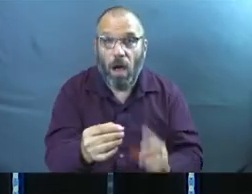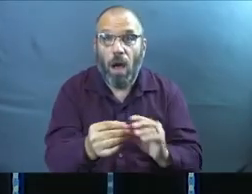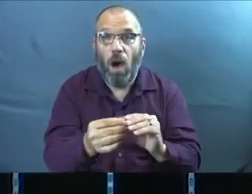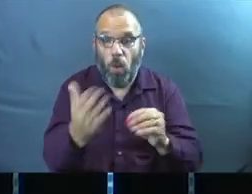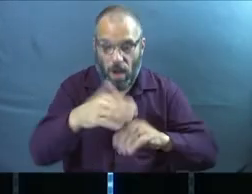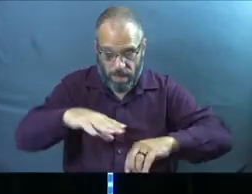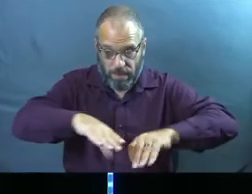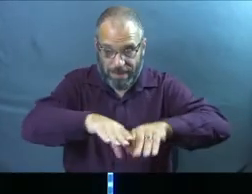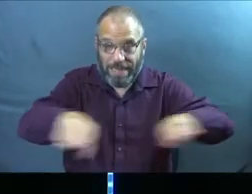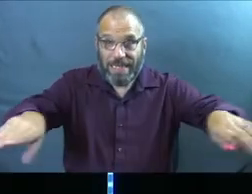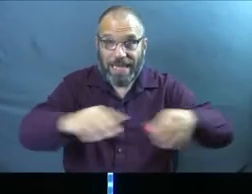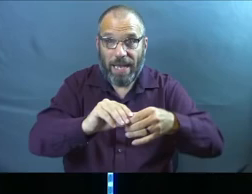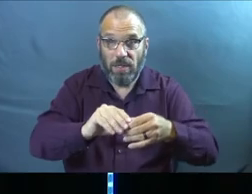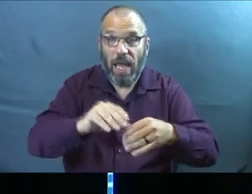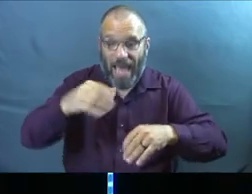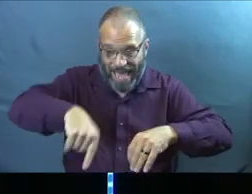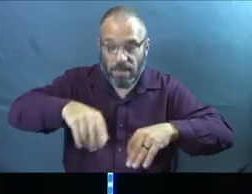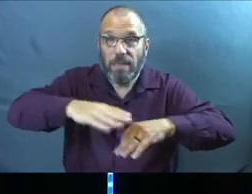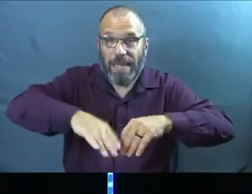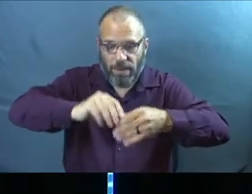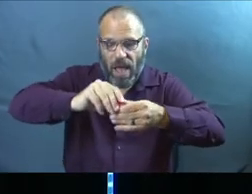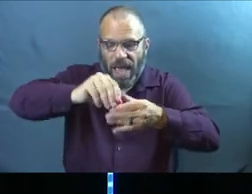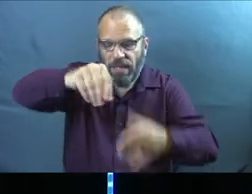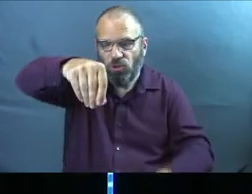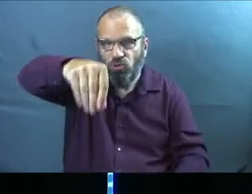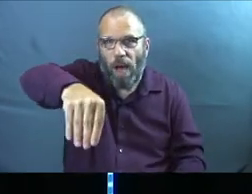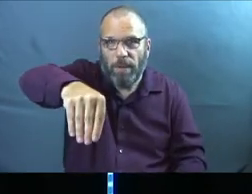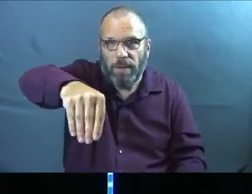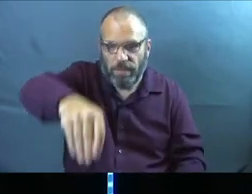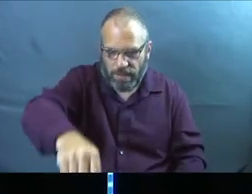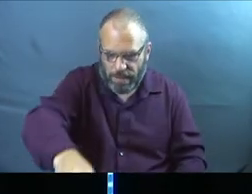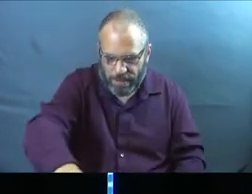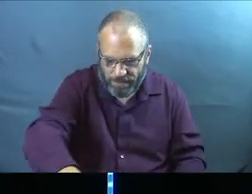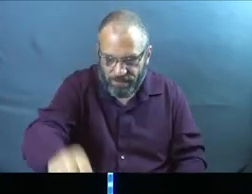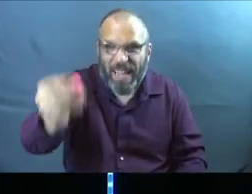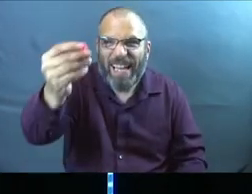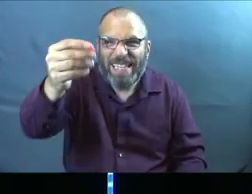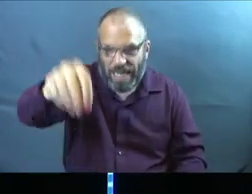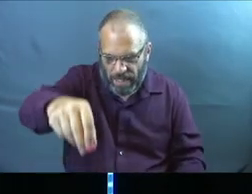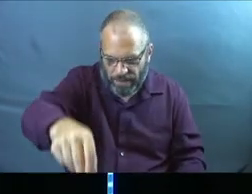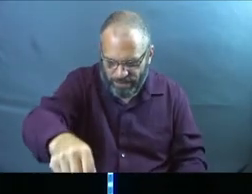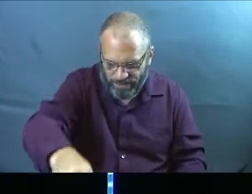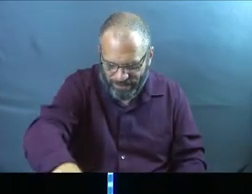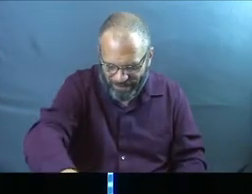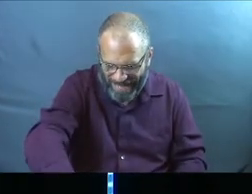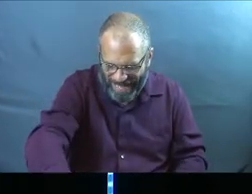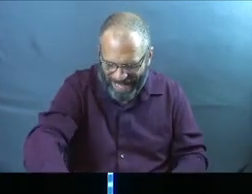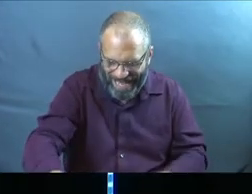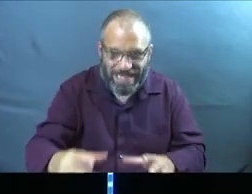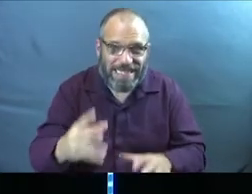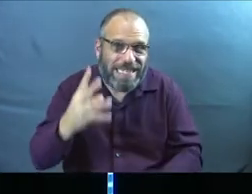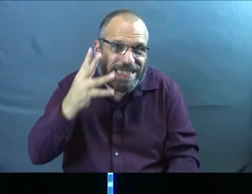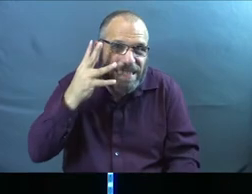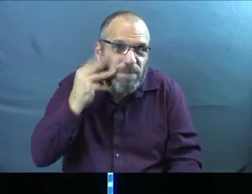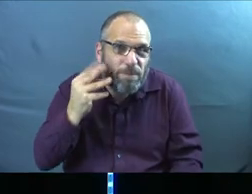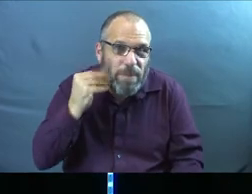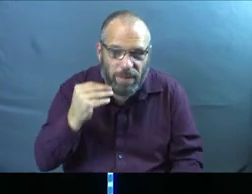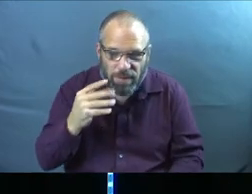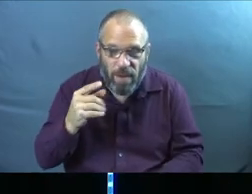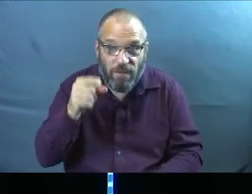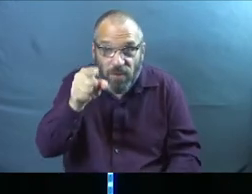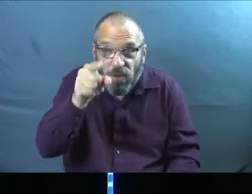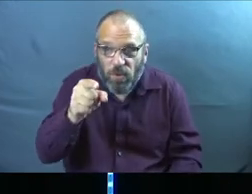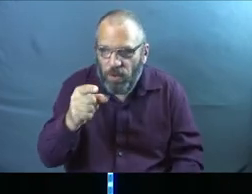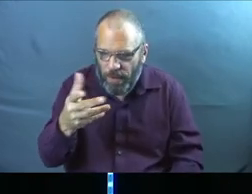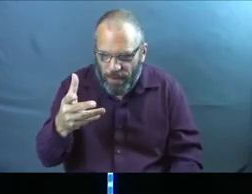up to the stage, and I just want you to drop it at the front of the stage, and that's just going to represent for you. It's going to be this experiential moment. It's going to represent for